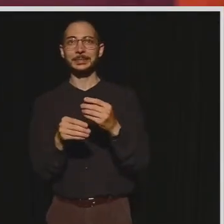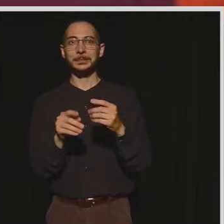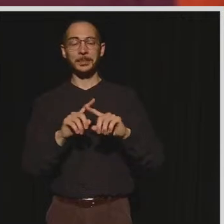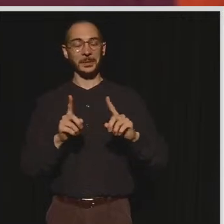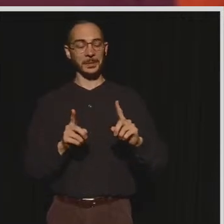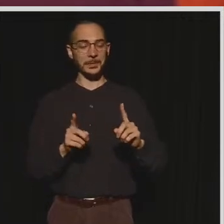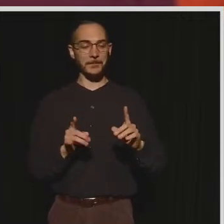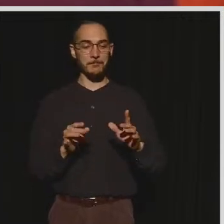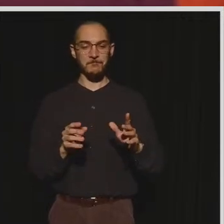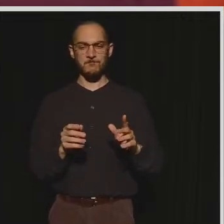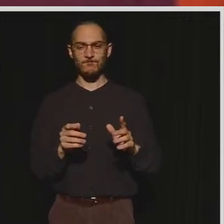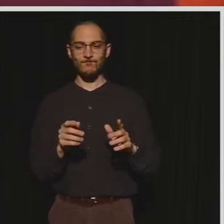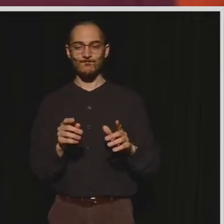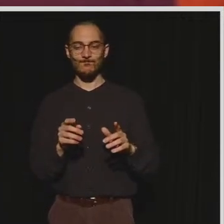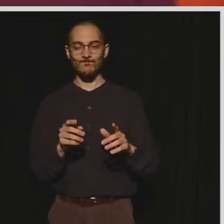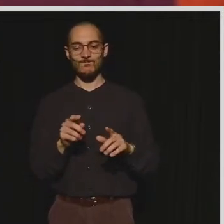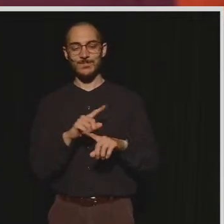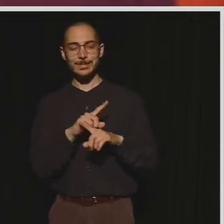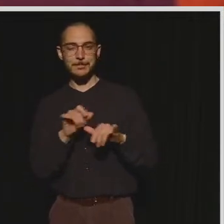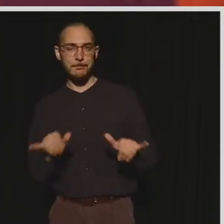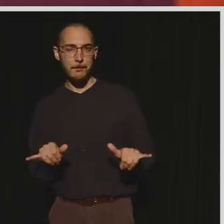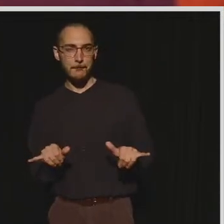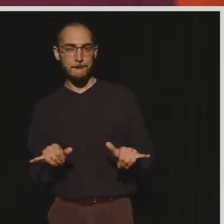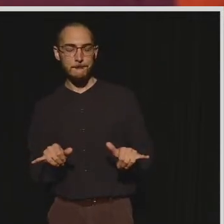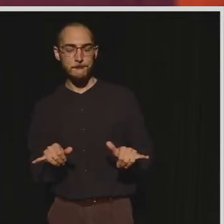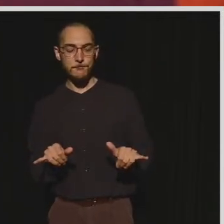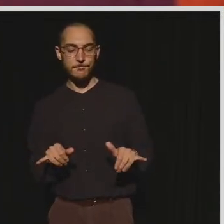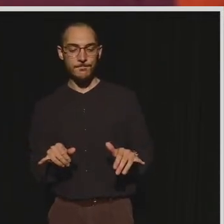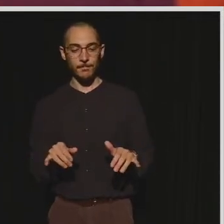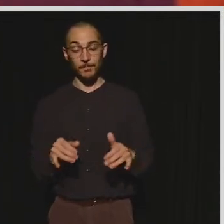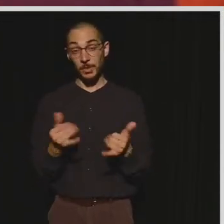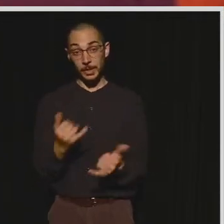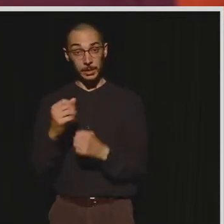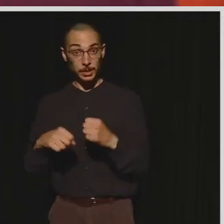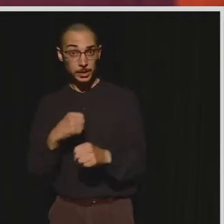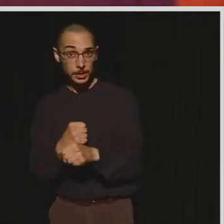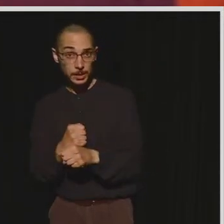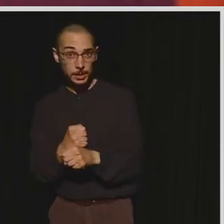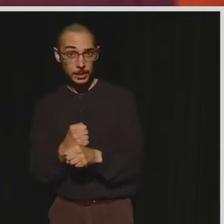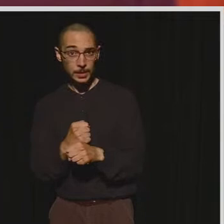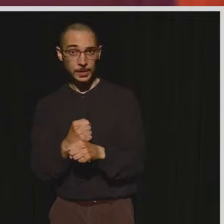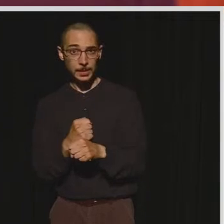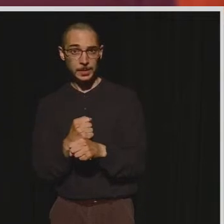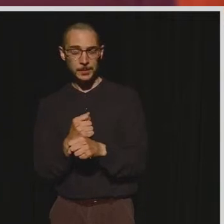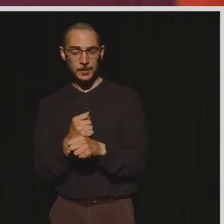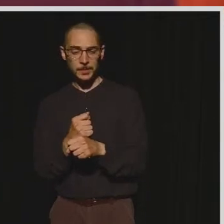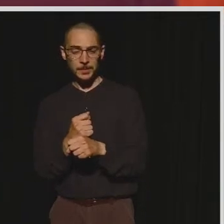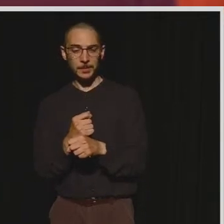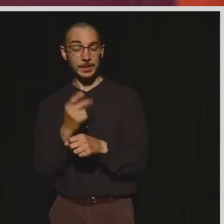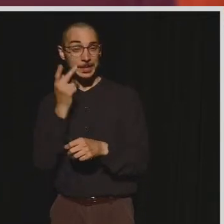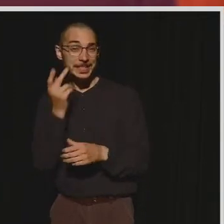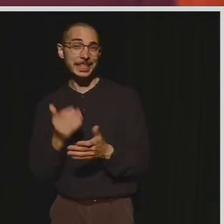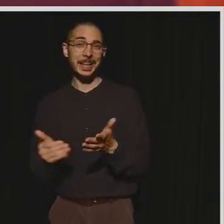few years, and particularly this year, people out on the streets again.